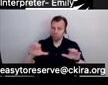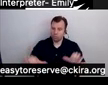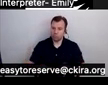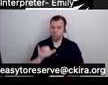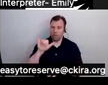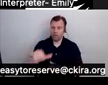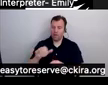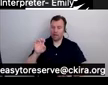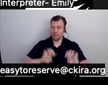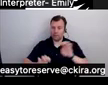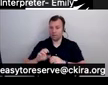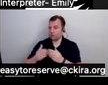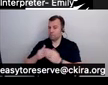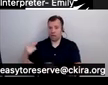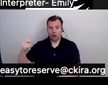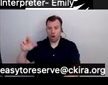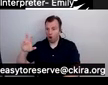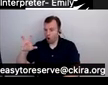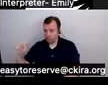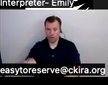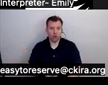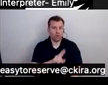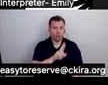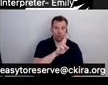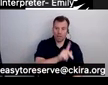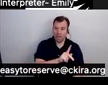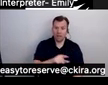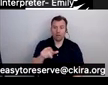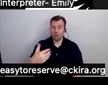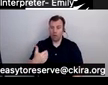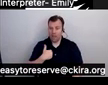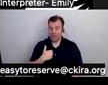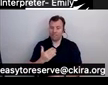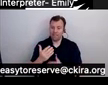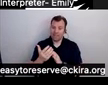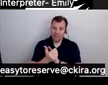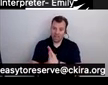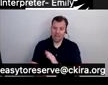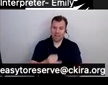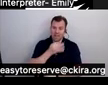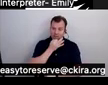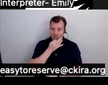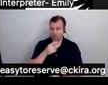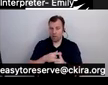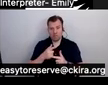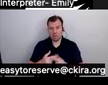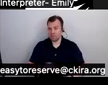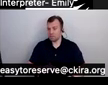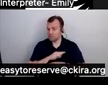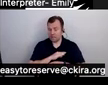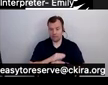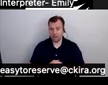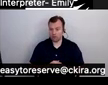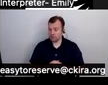So whether you're at Harvard or at University of Kentucky, if you have the expertise and carry out the equipment, it's satisfactory. Okay, so